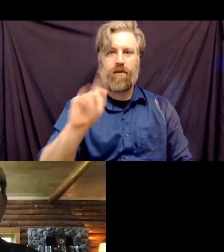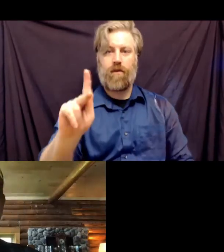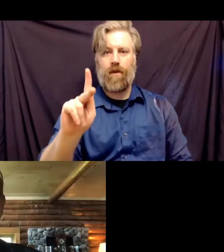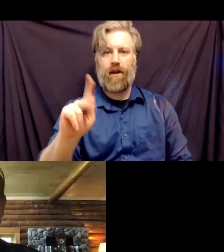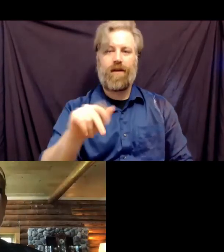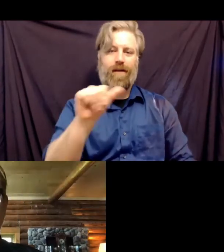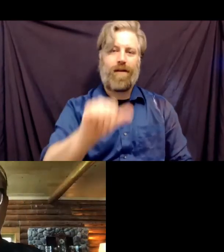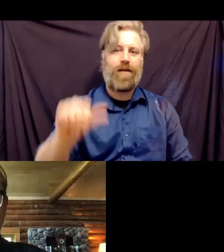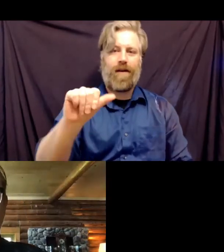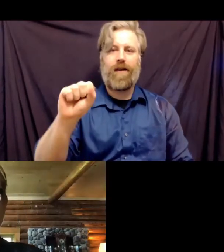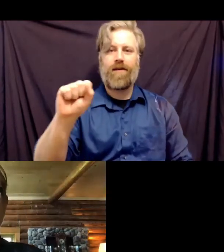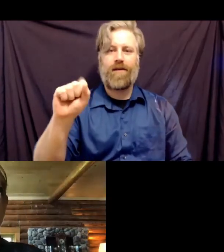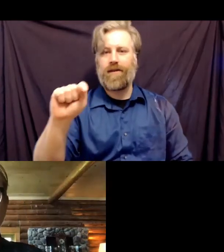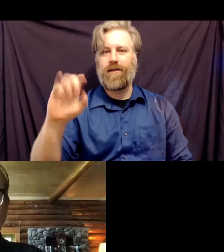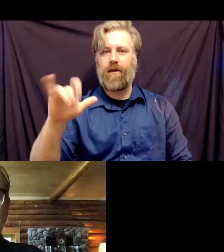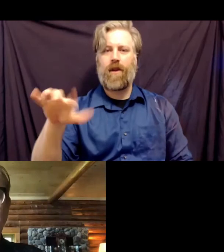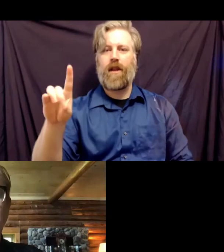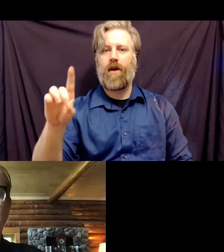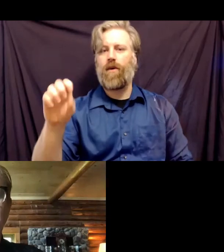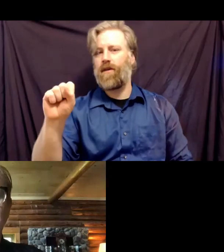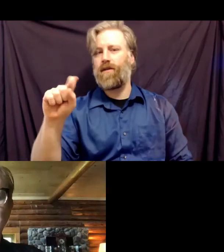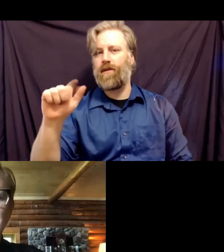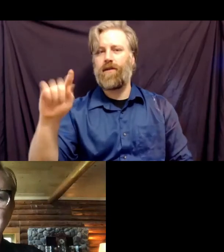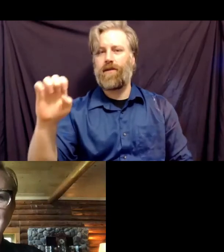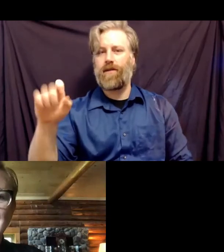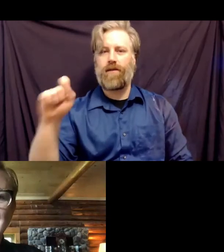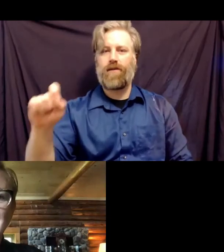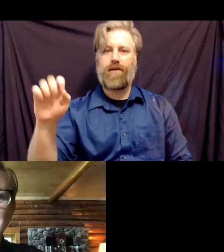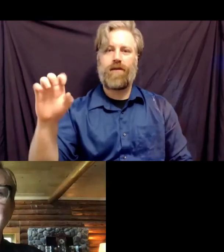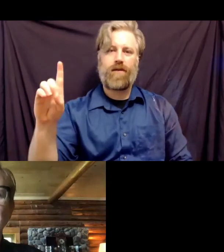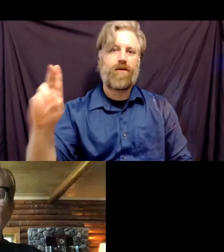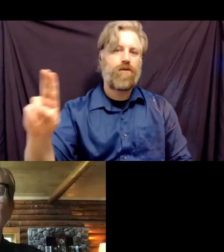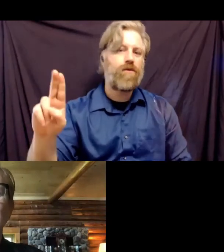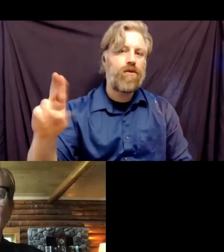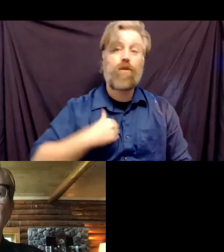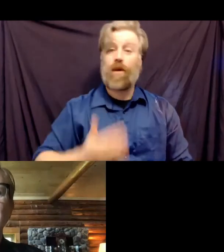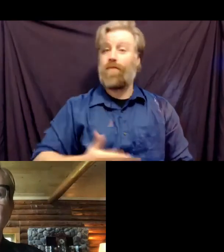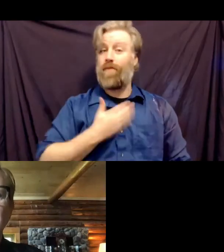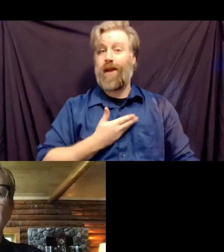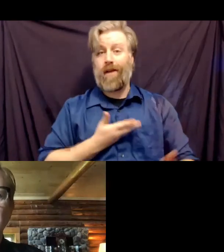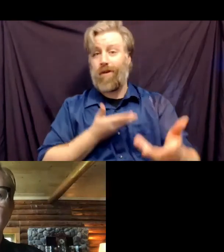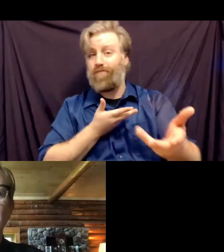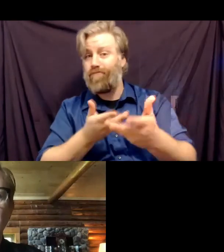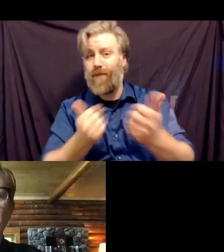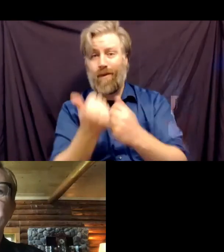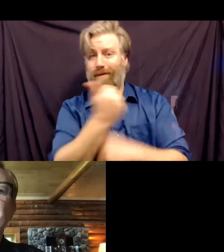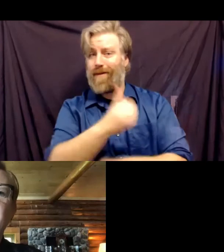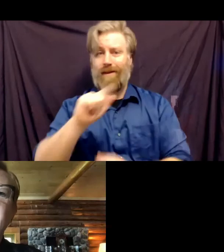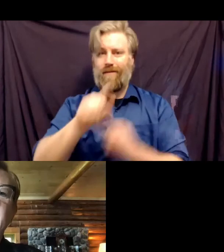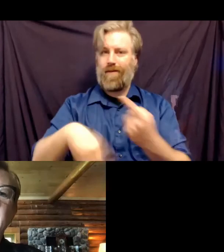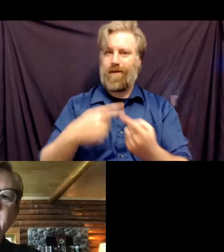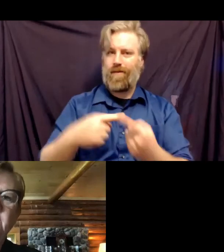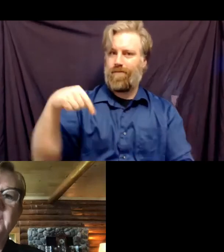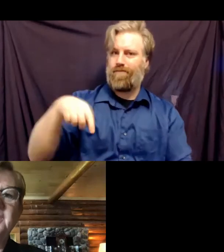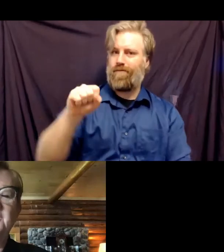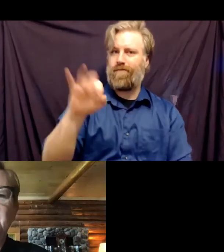stcloudstate.edu. And I'd just be happy to interact with any of you about what this is all about. Thank